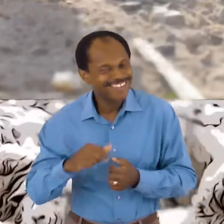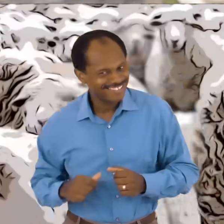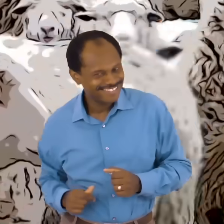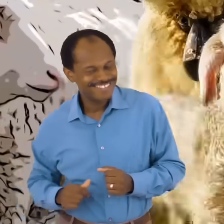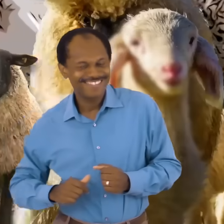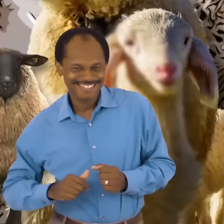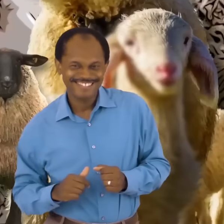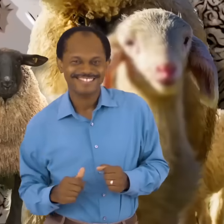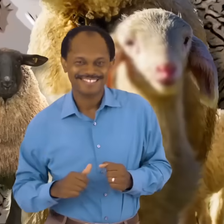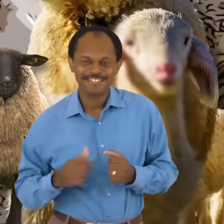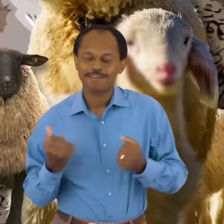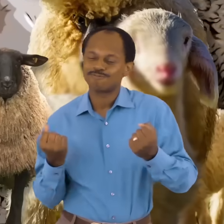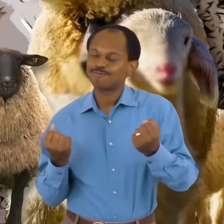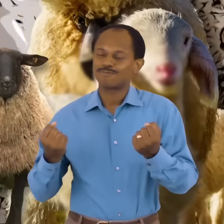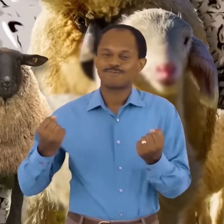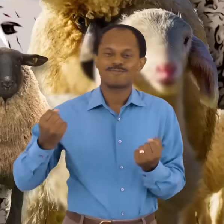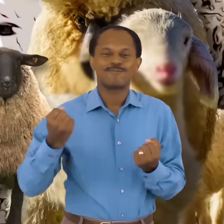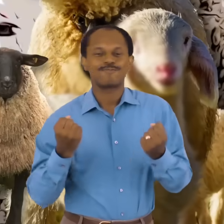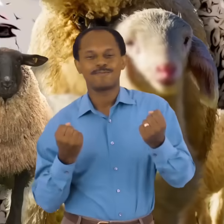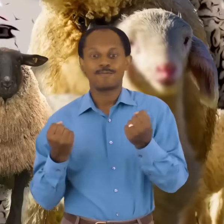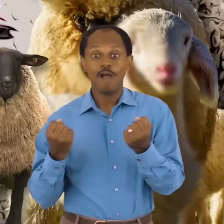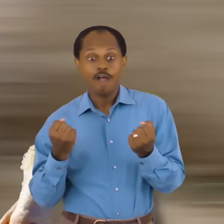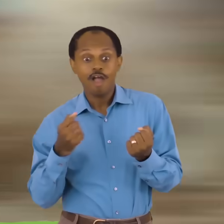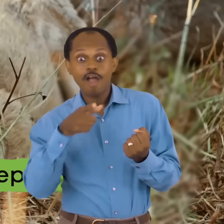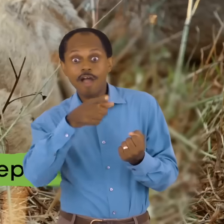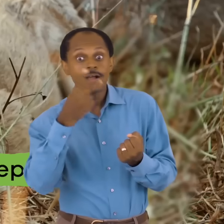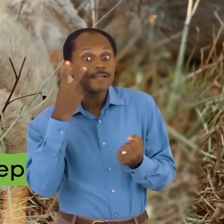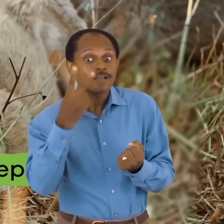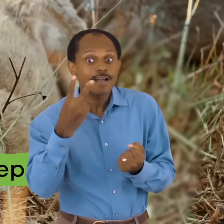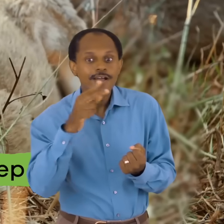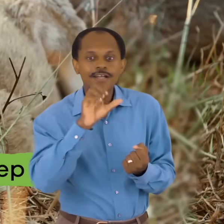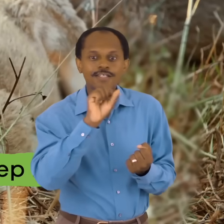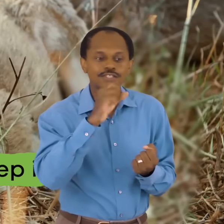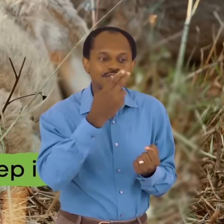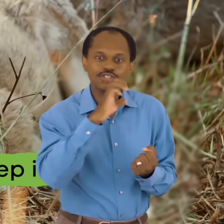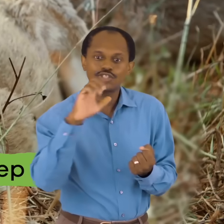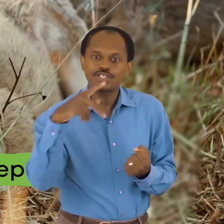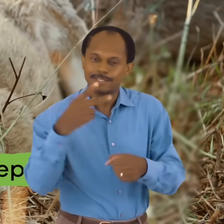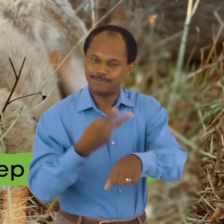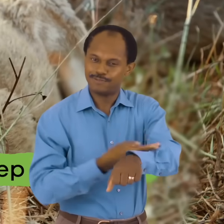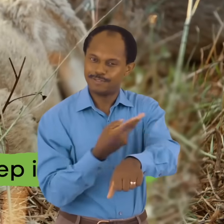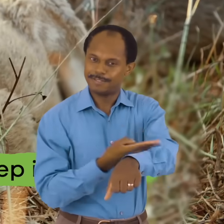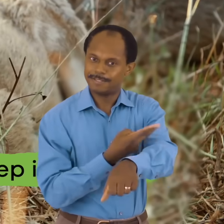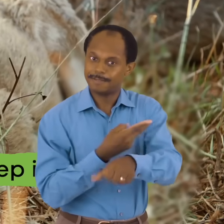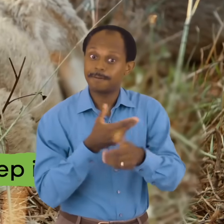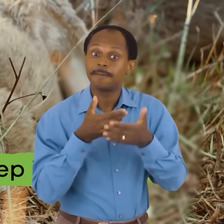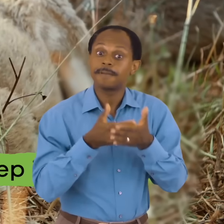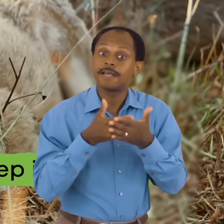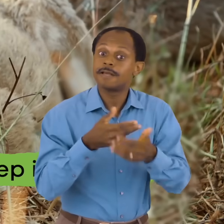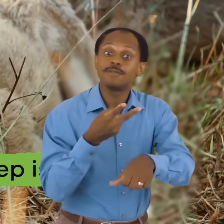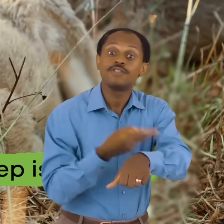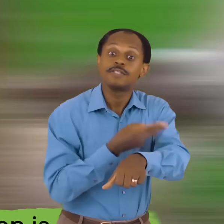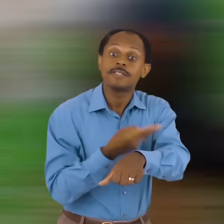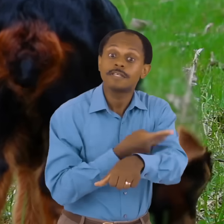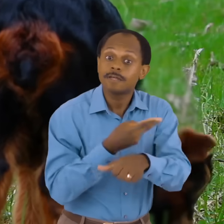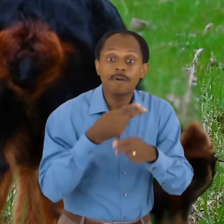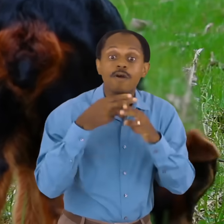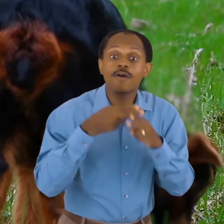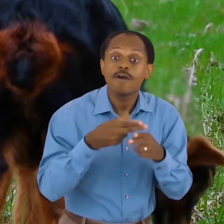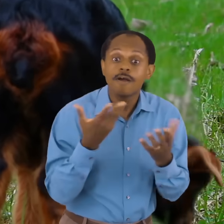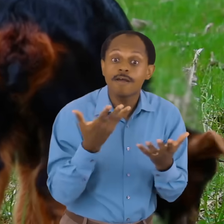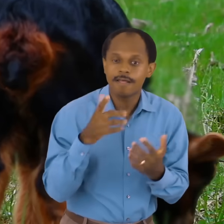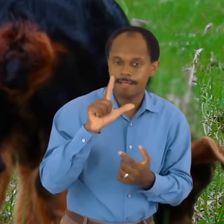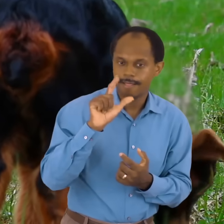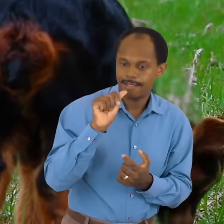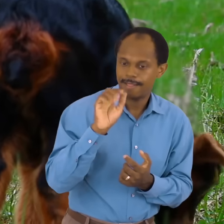sheep do you know what a baby sheep is called it